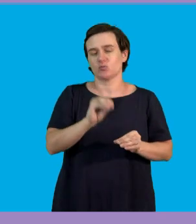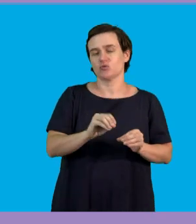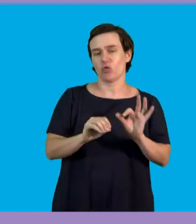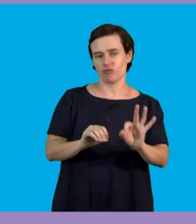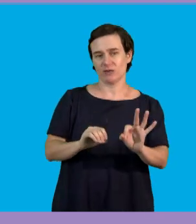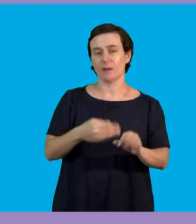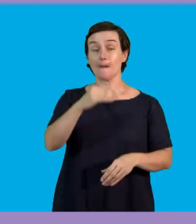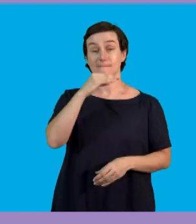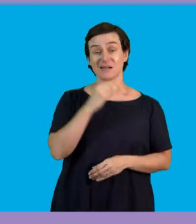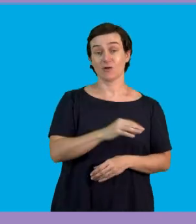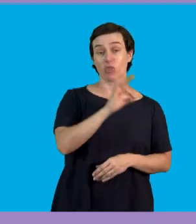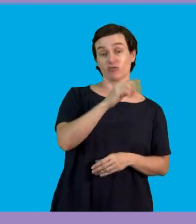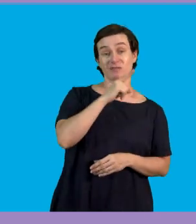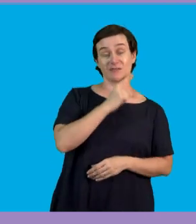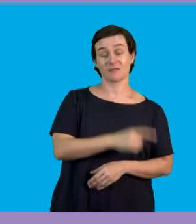there is